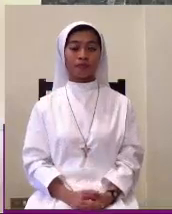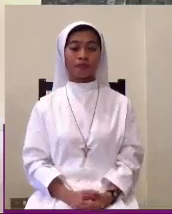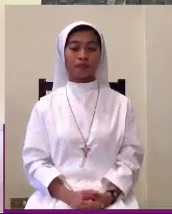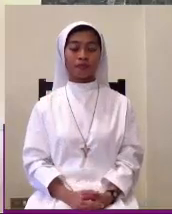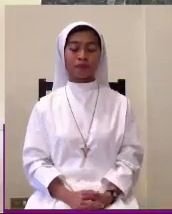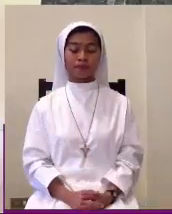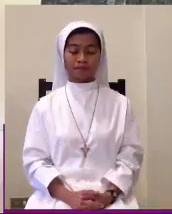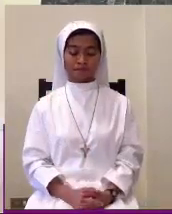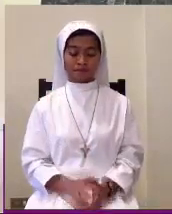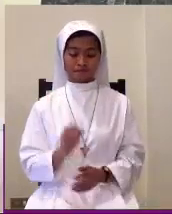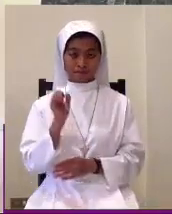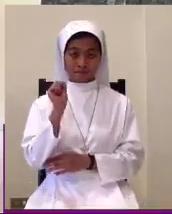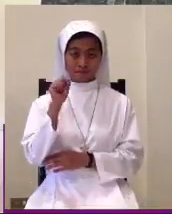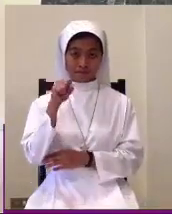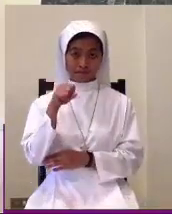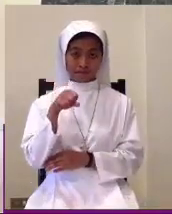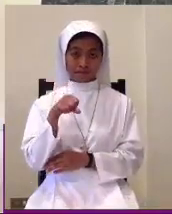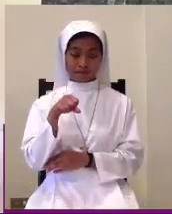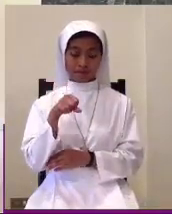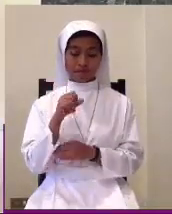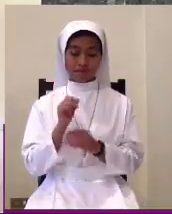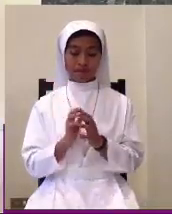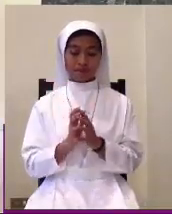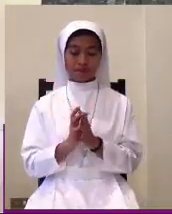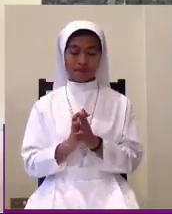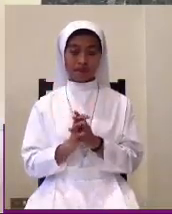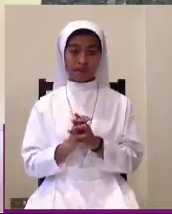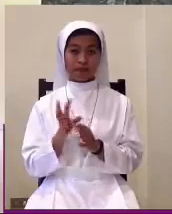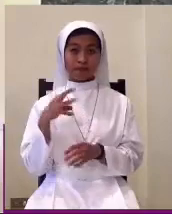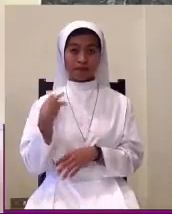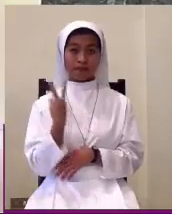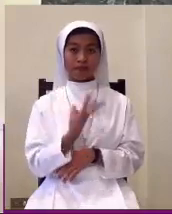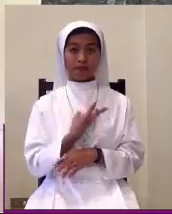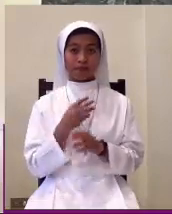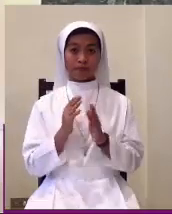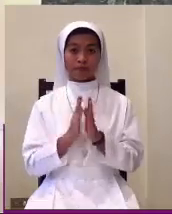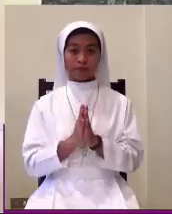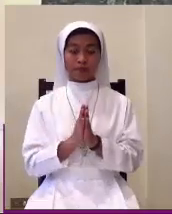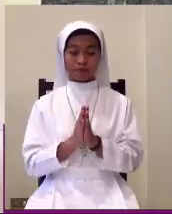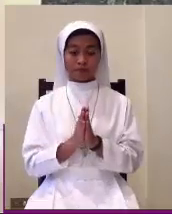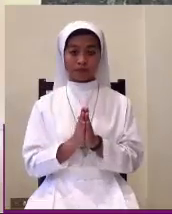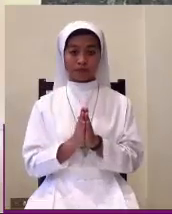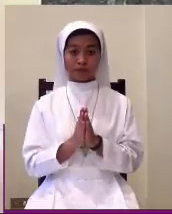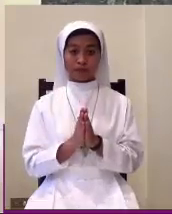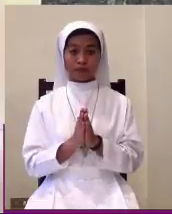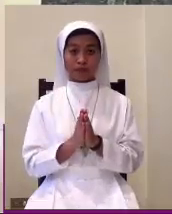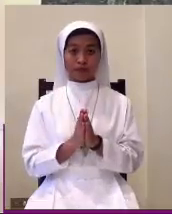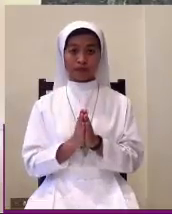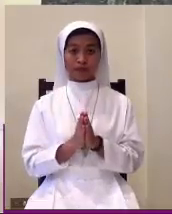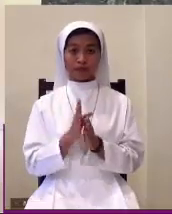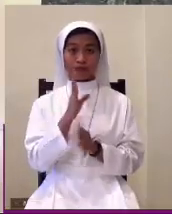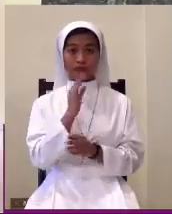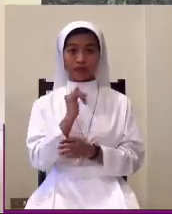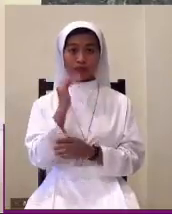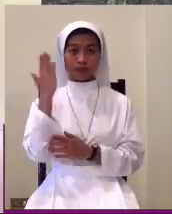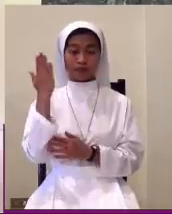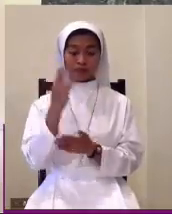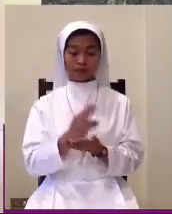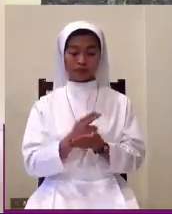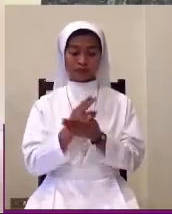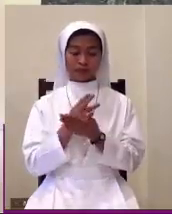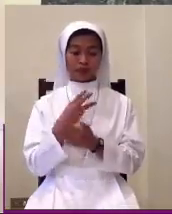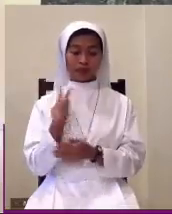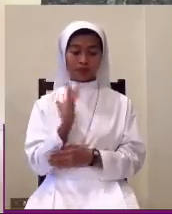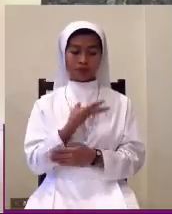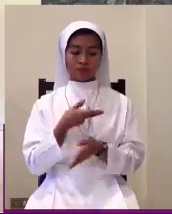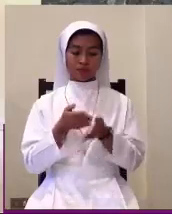We bow our heads. Let us pray. By your help, we beseech you,